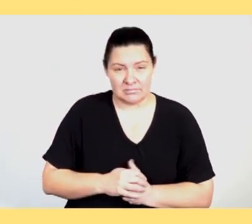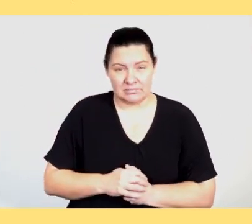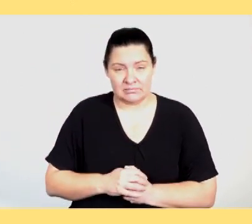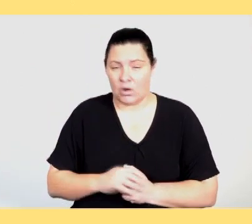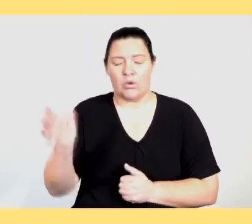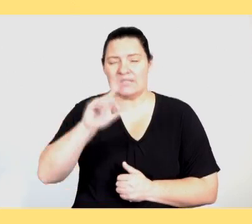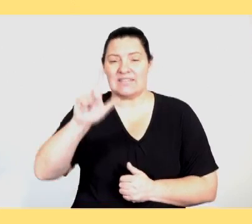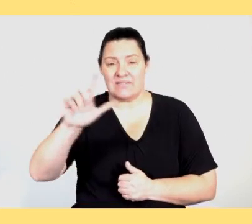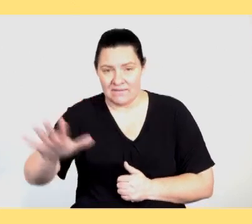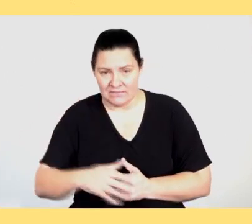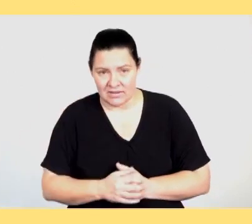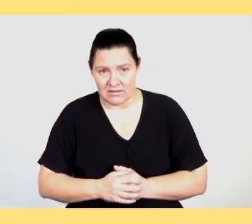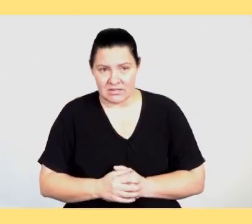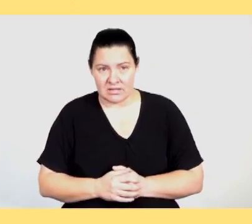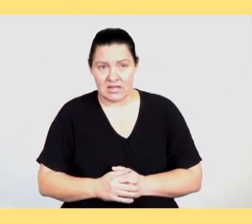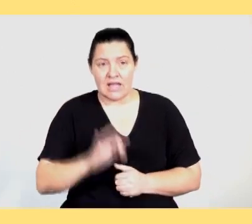23,625. 75 rather.